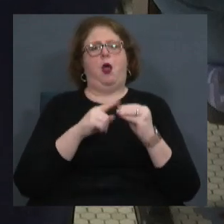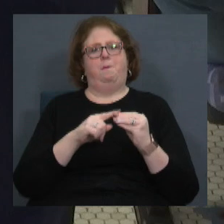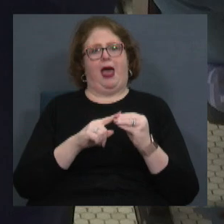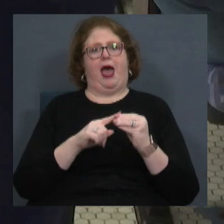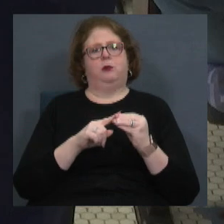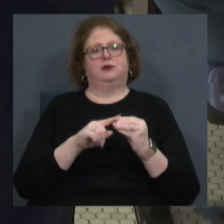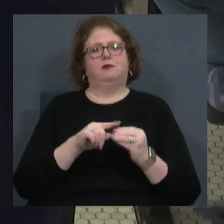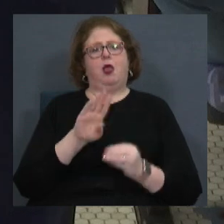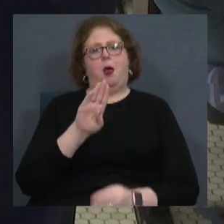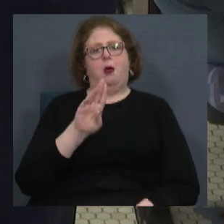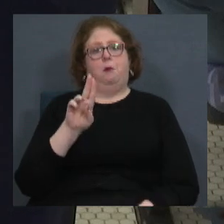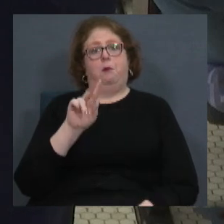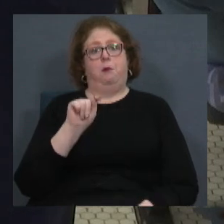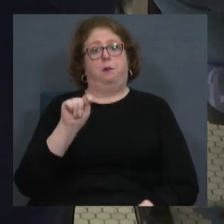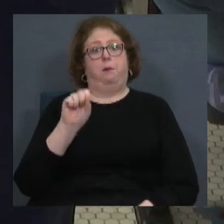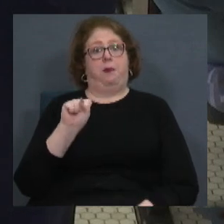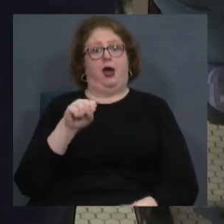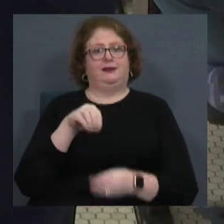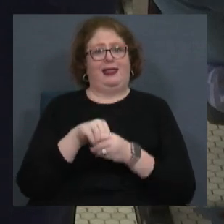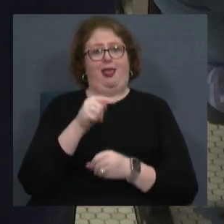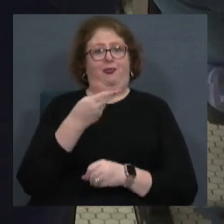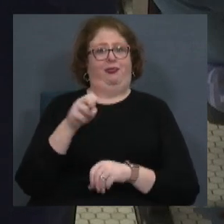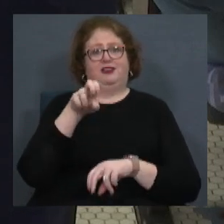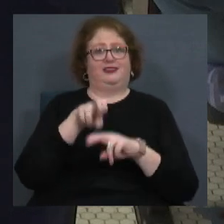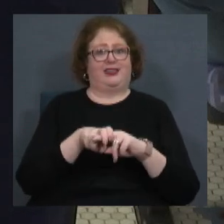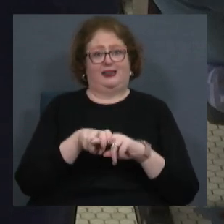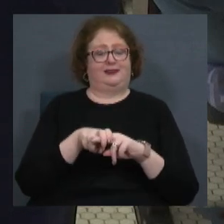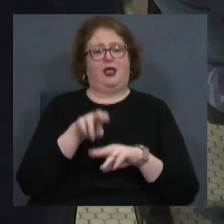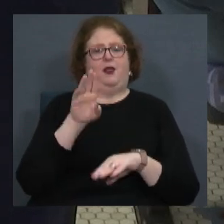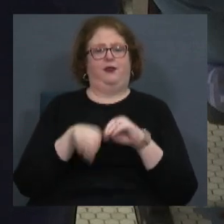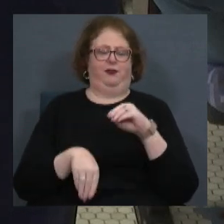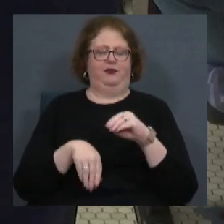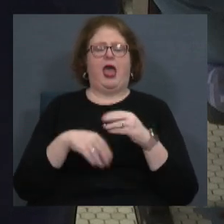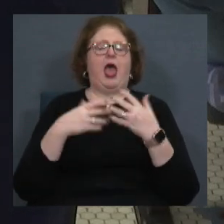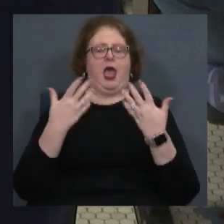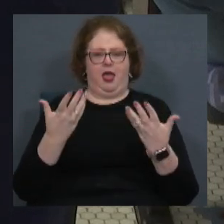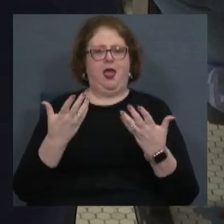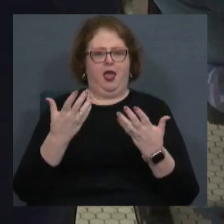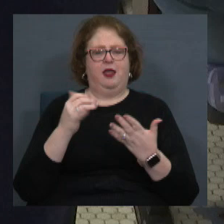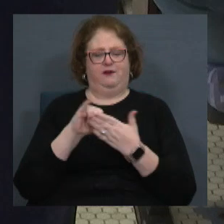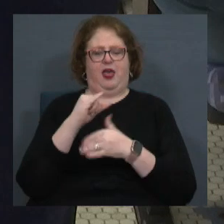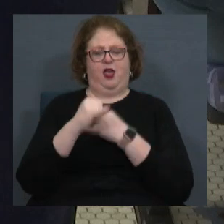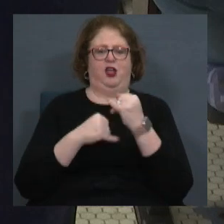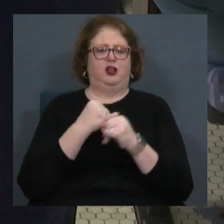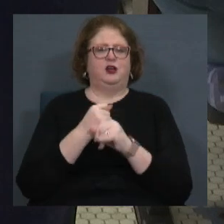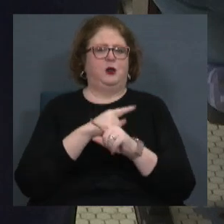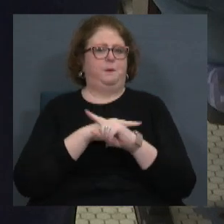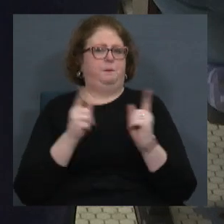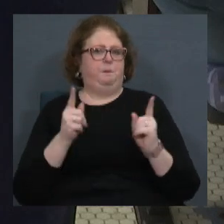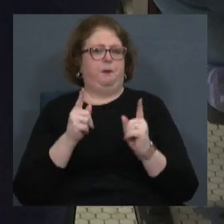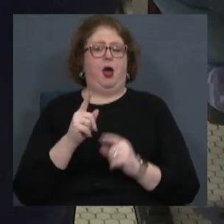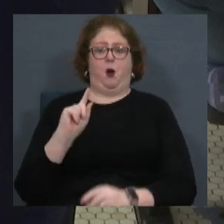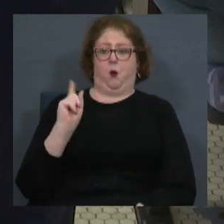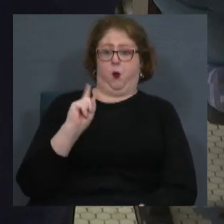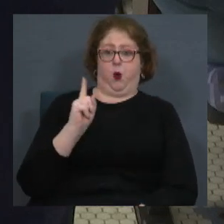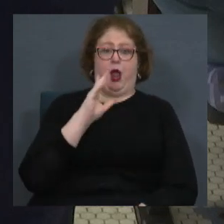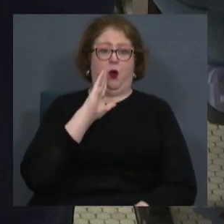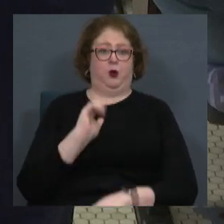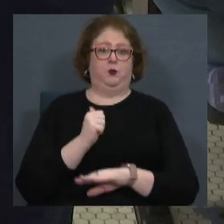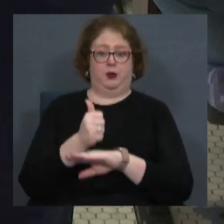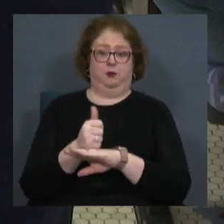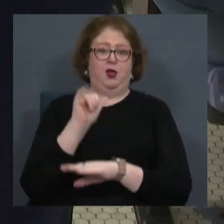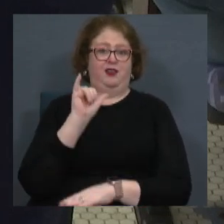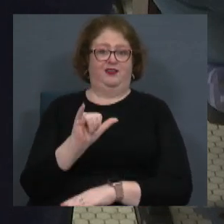of the questions I will ask the team, because as we design this new facility, is where would we have the international arrivals facilities so that we